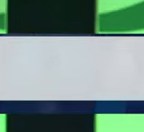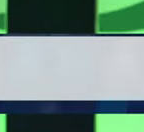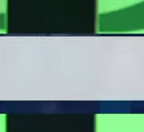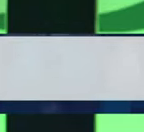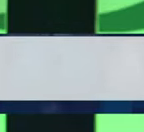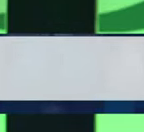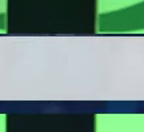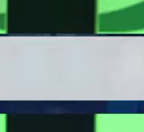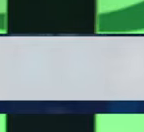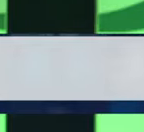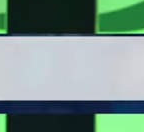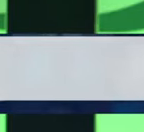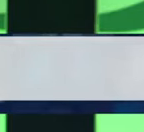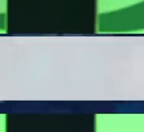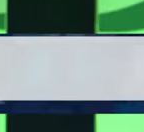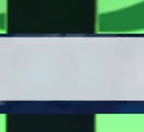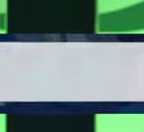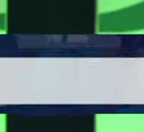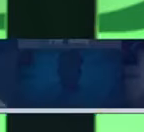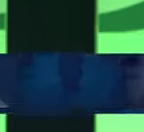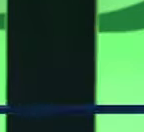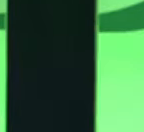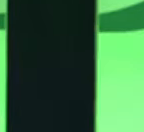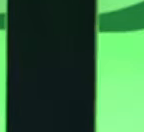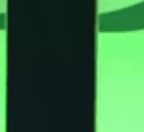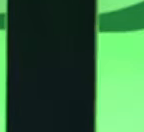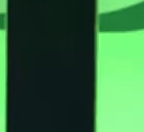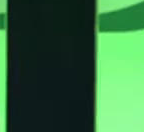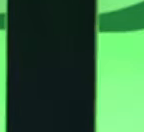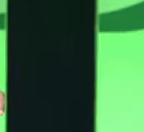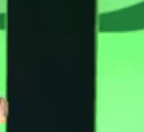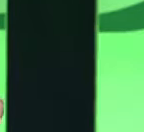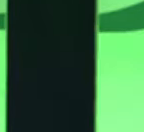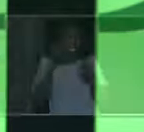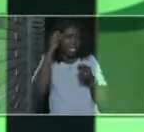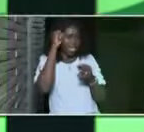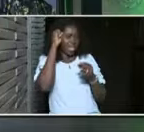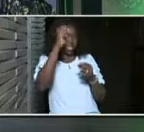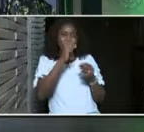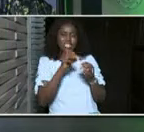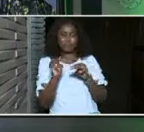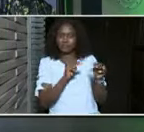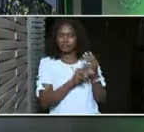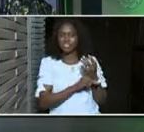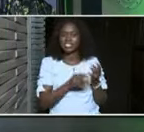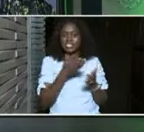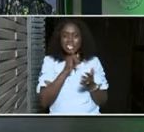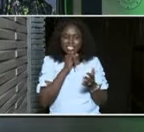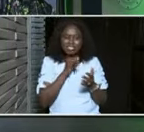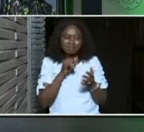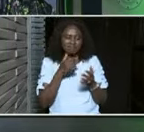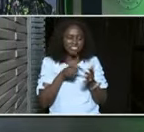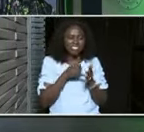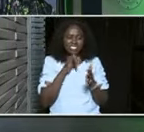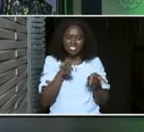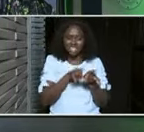But I think there's something about this Kwankwaso movement. It's That's what I just mentioned. Perceived to be more of a northern thing.